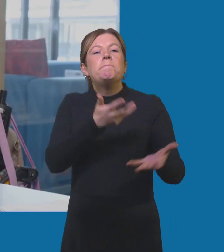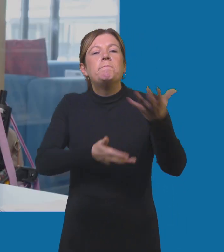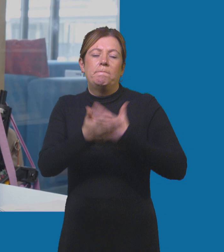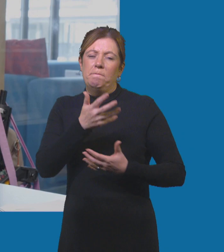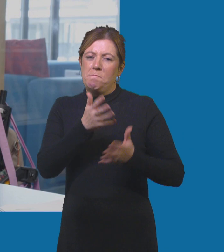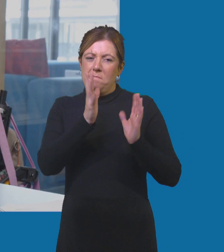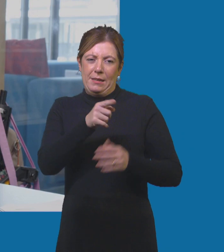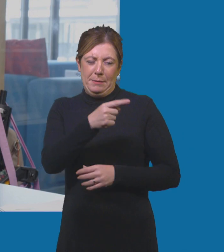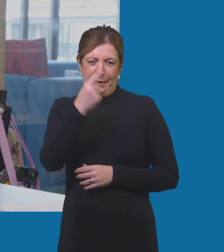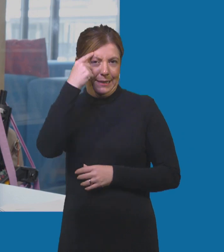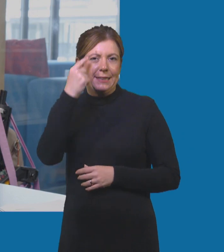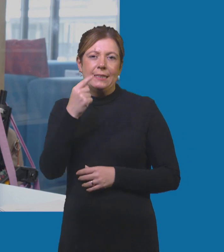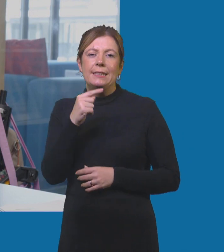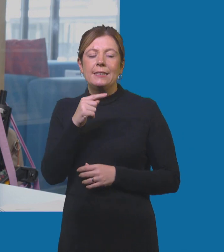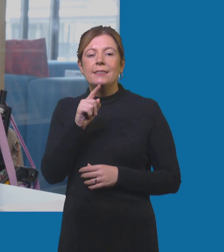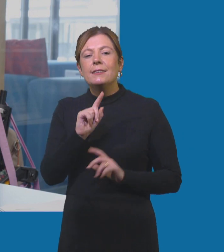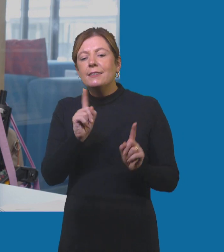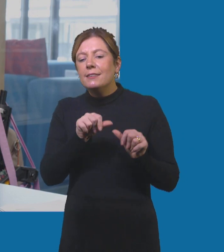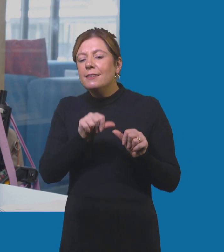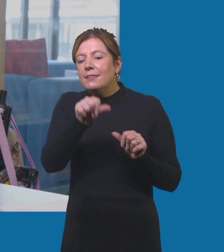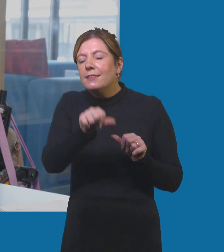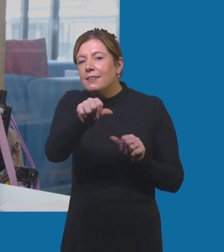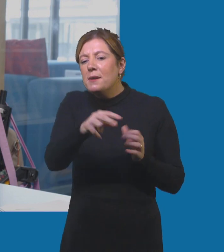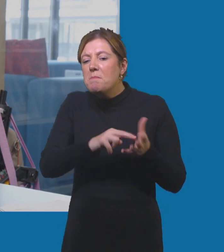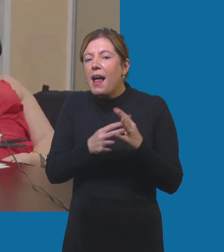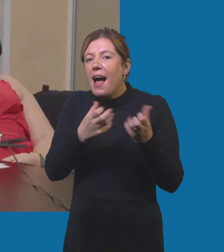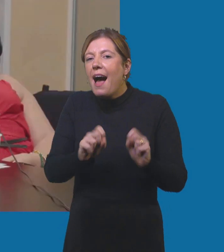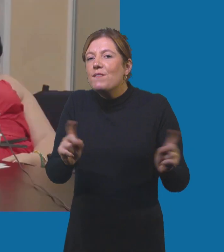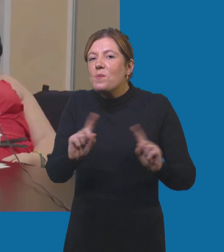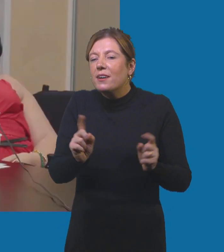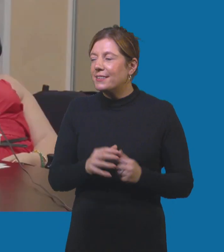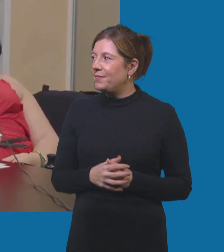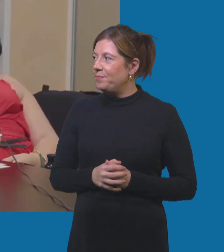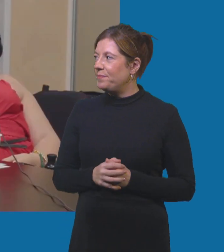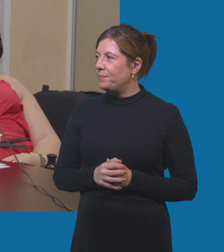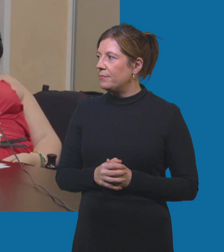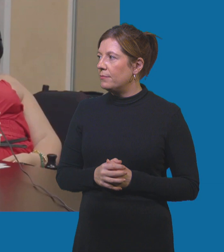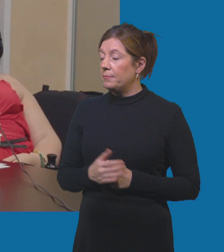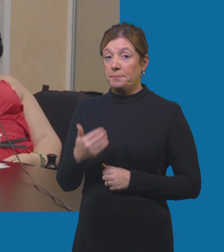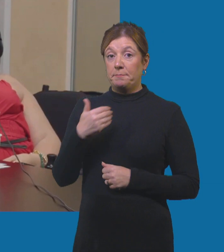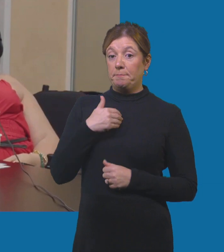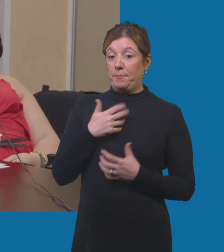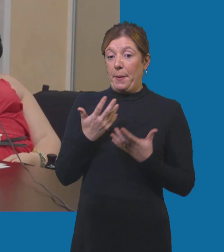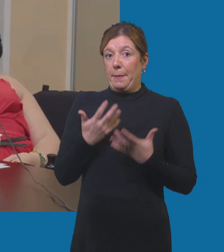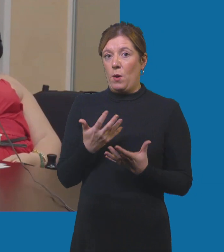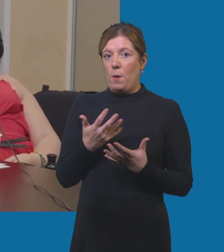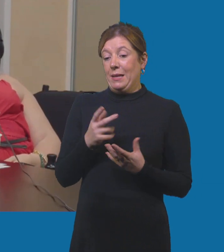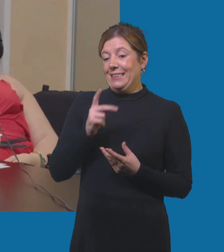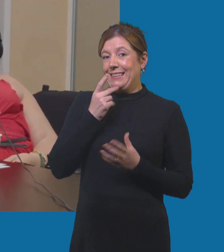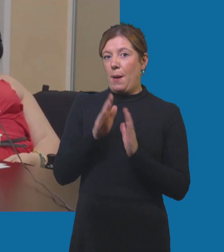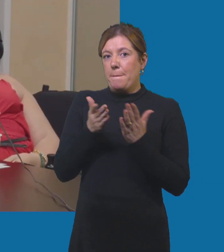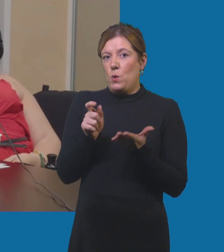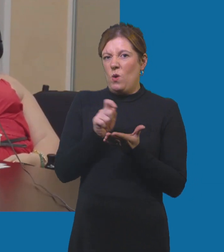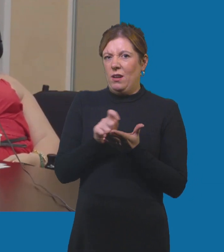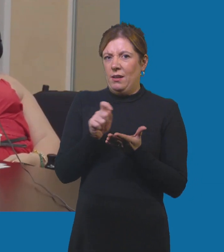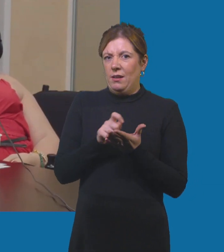bit of a taster, a bit of a tease as to what might be coming up for you next? Yeah, so I'm trying to write my second book now. Well,